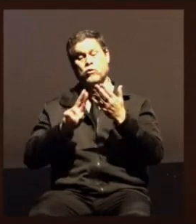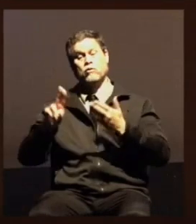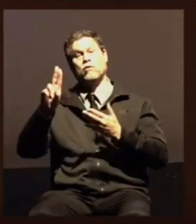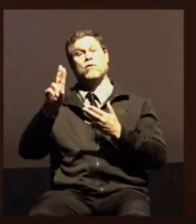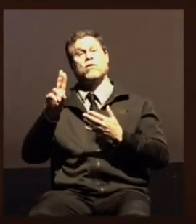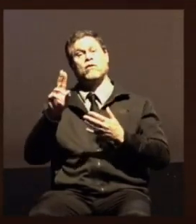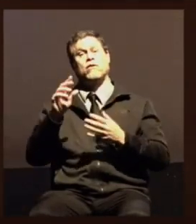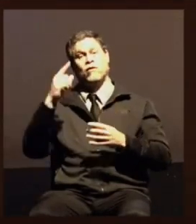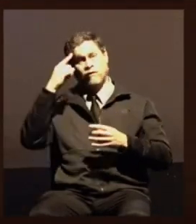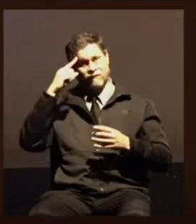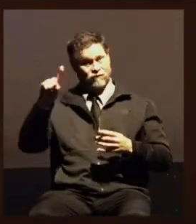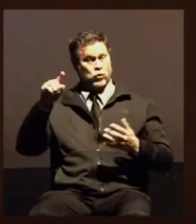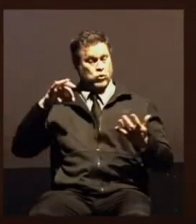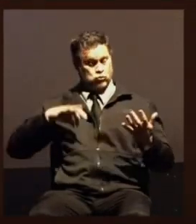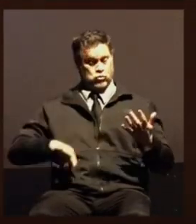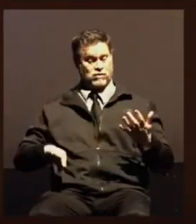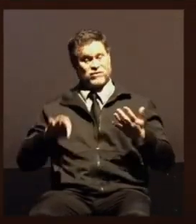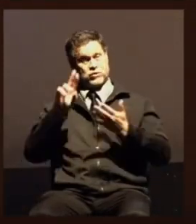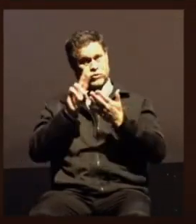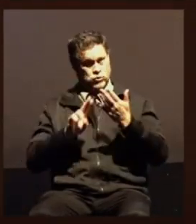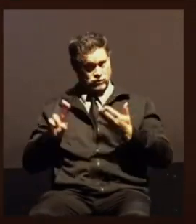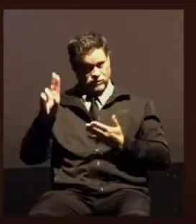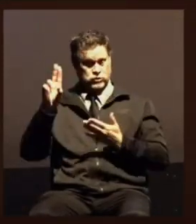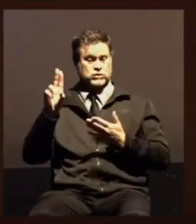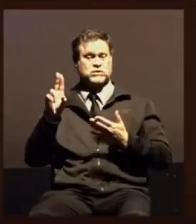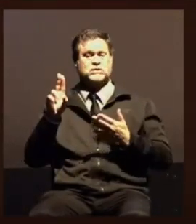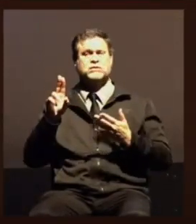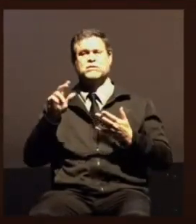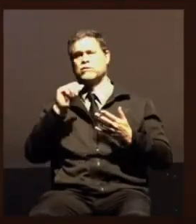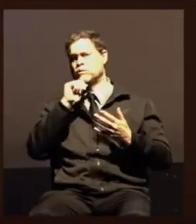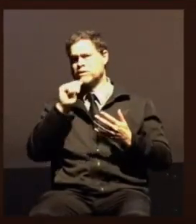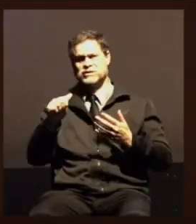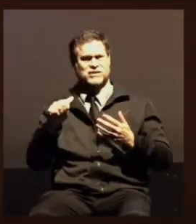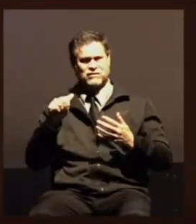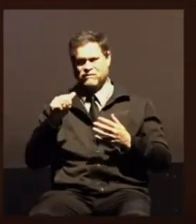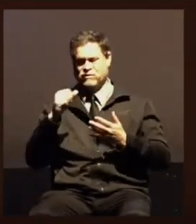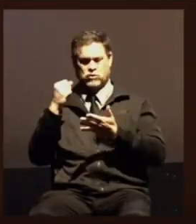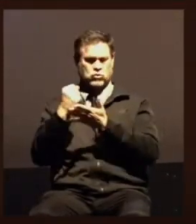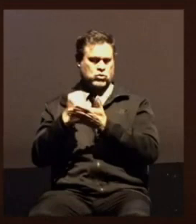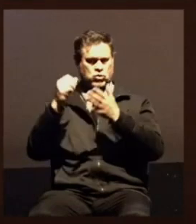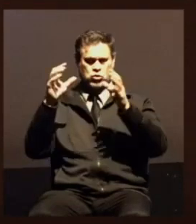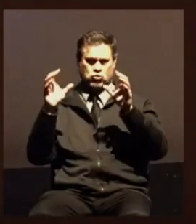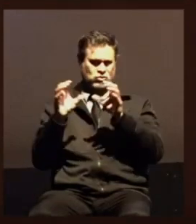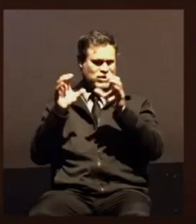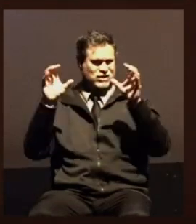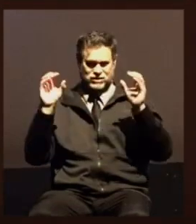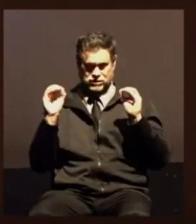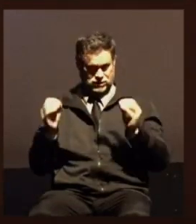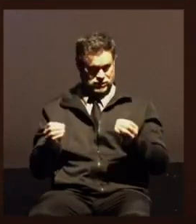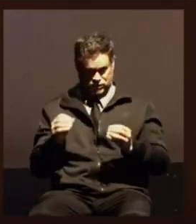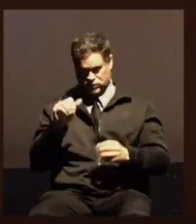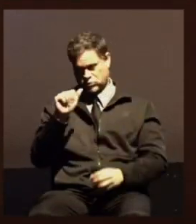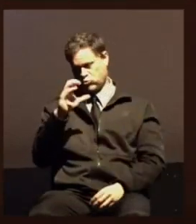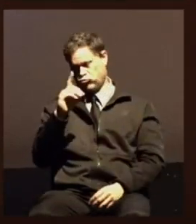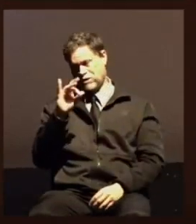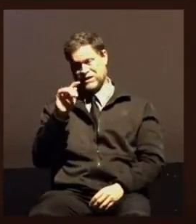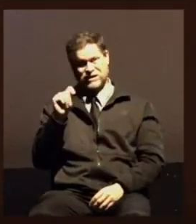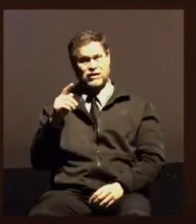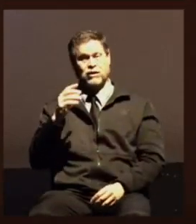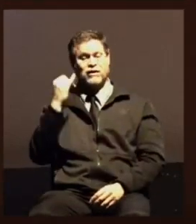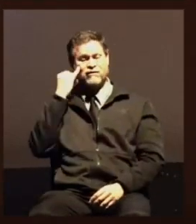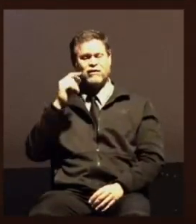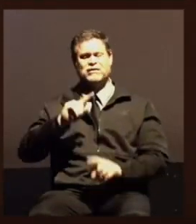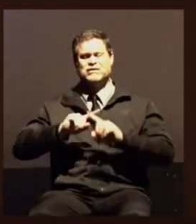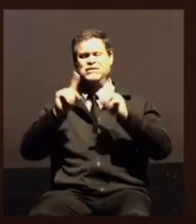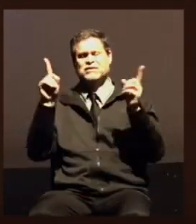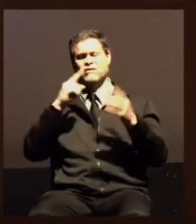a for-profit university, and it wasn't even accredited. And I just kept thinking, what about if he had a different outcome,